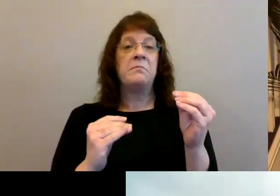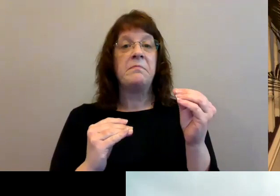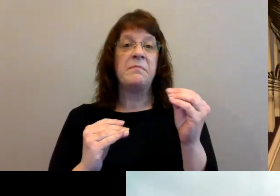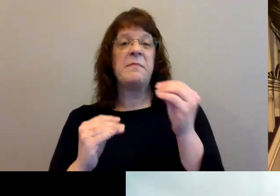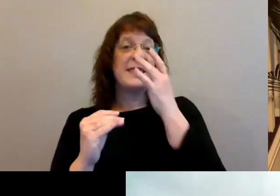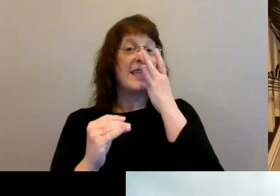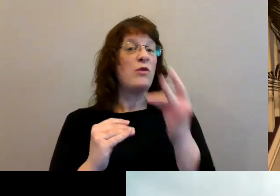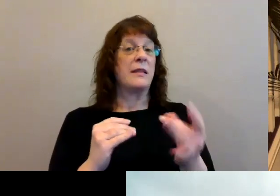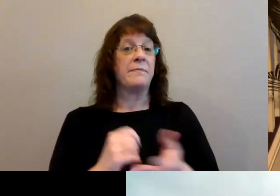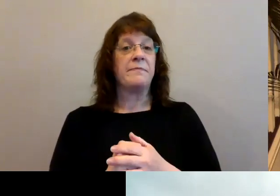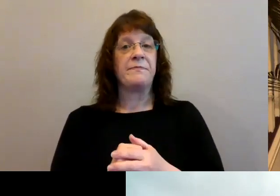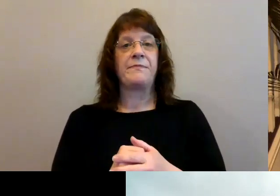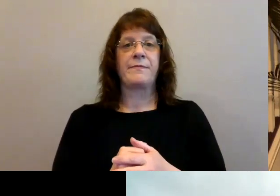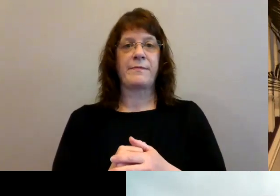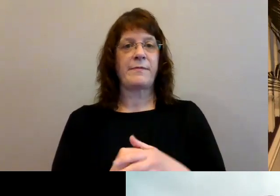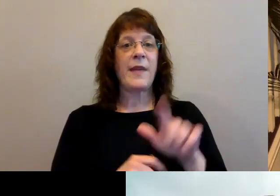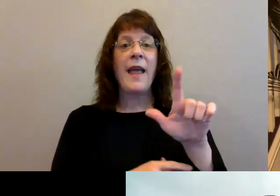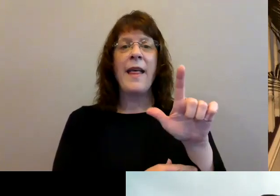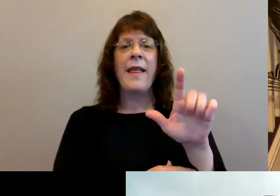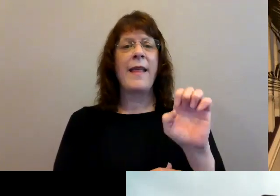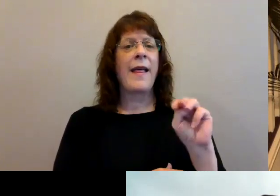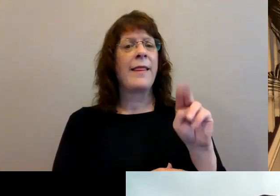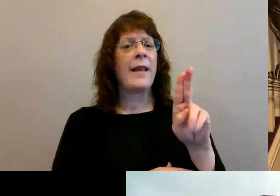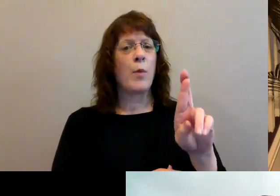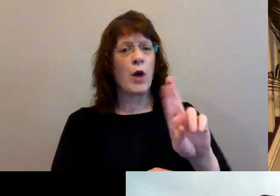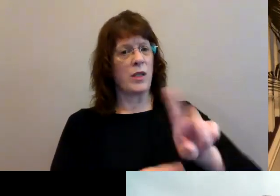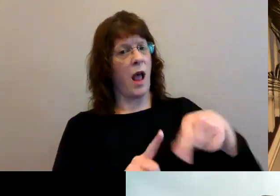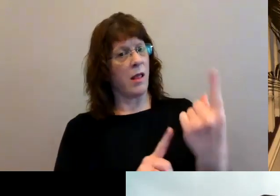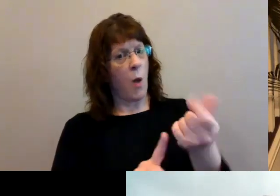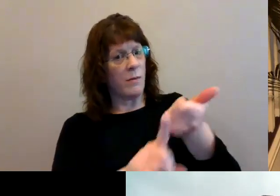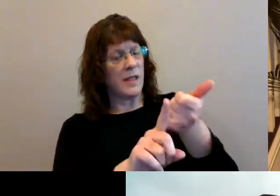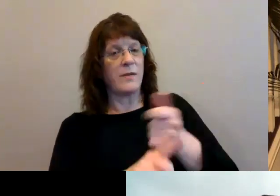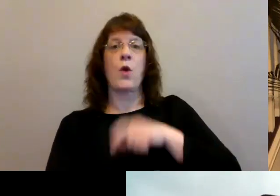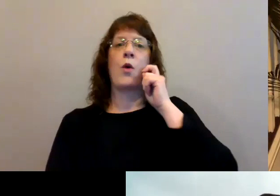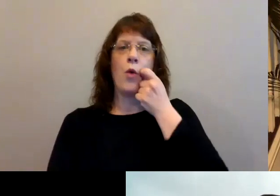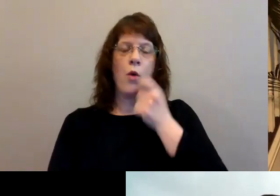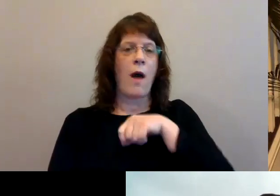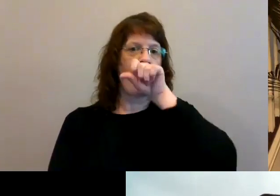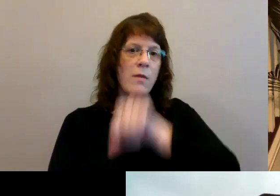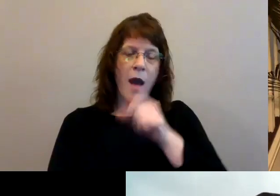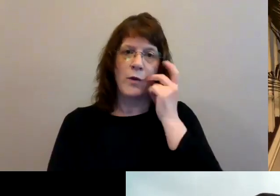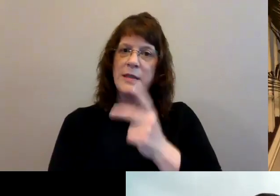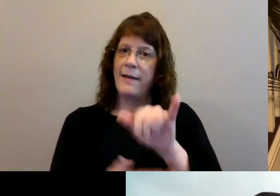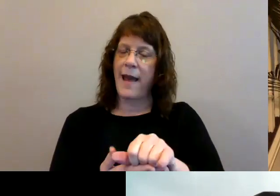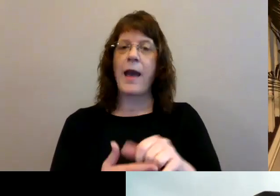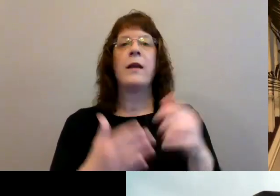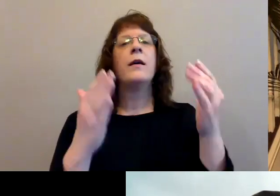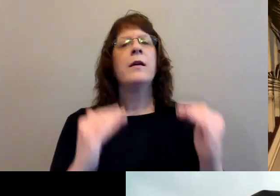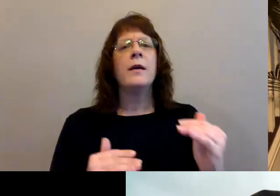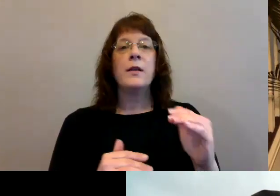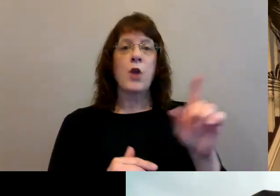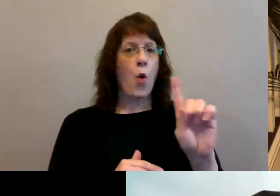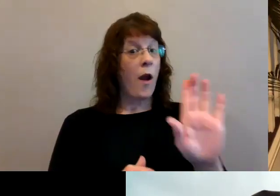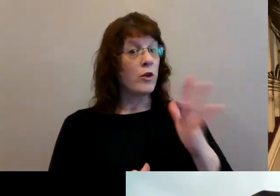that. Yeah, just the lemurs alone there are so Yes. cool. I'd love to see that before. Yeah, totally. So where are your